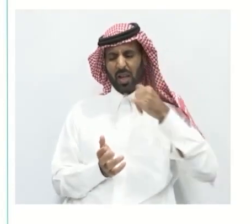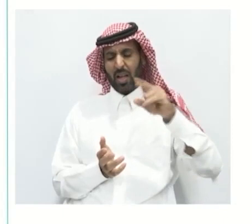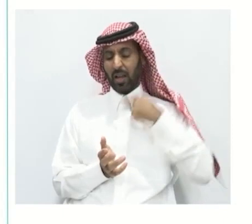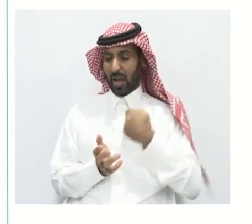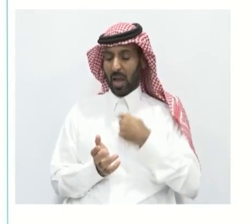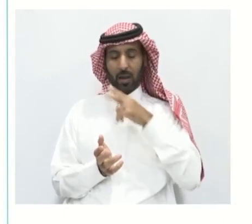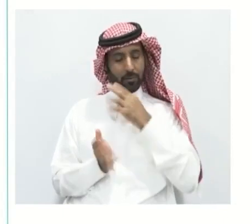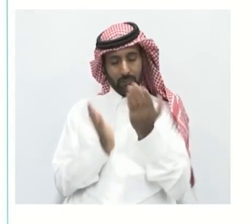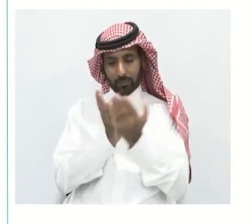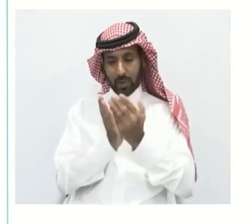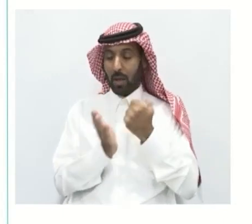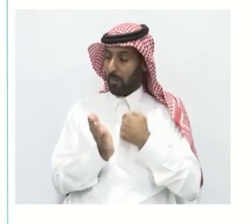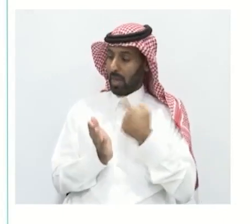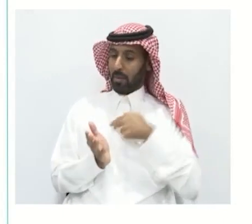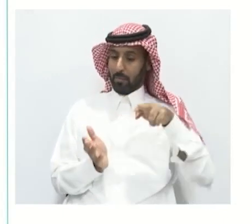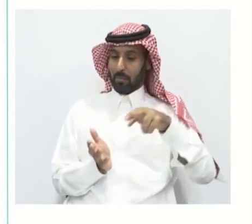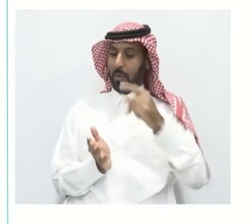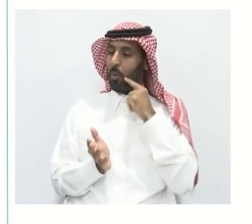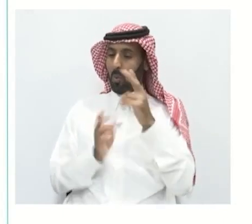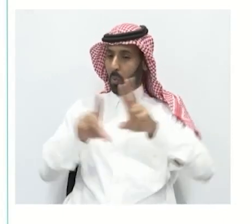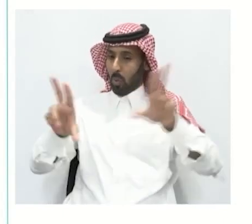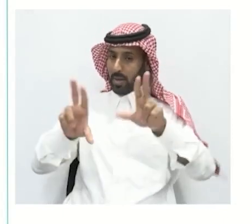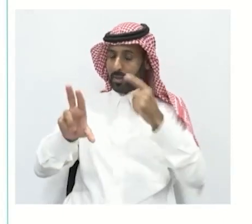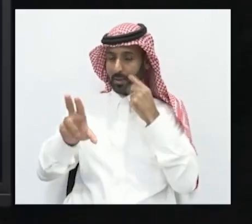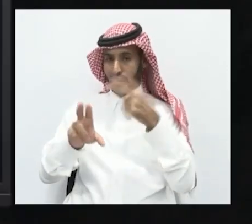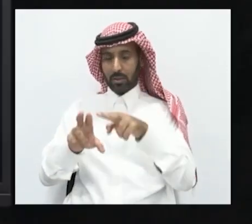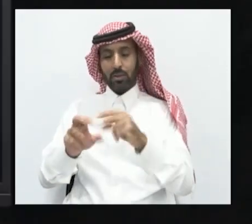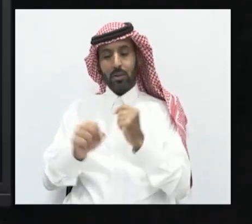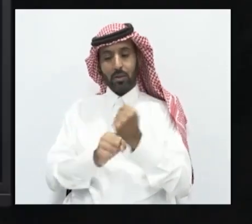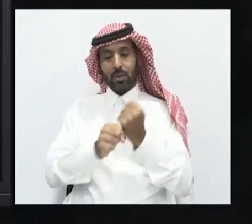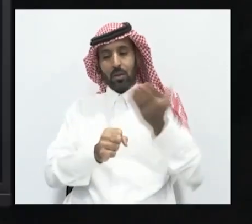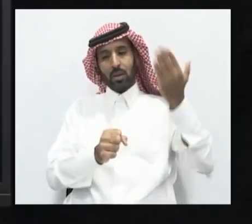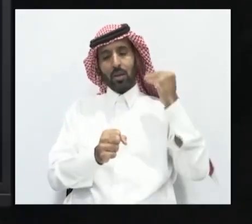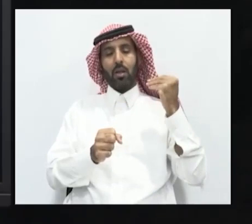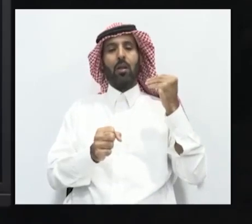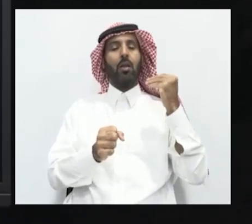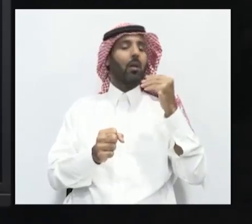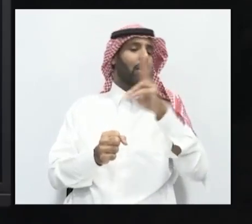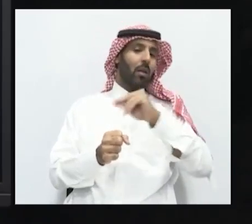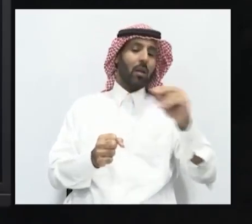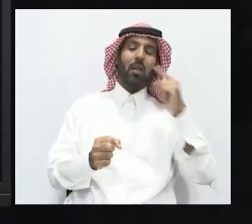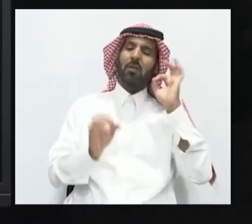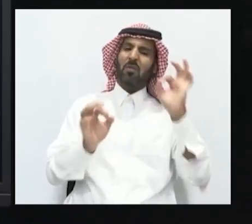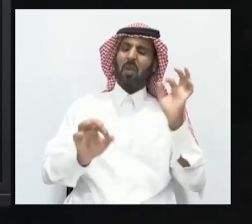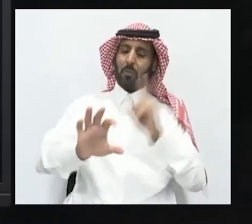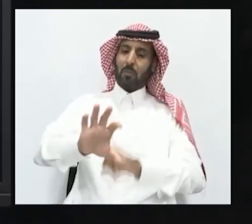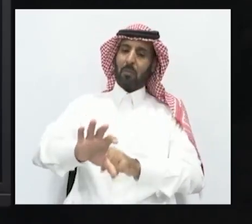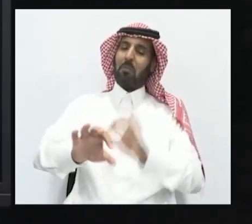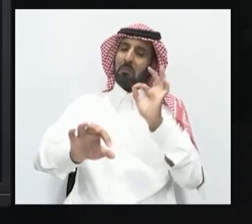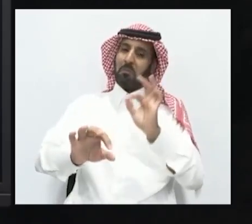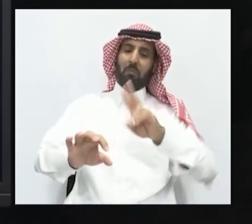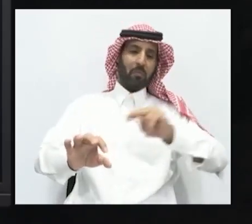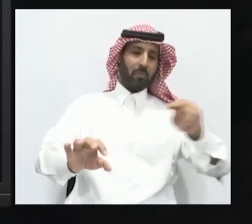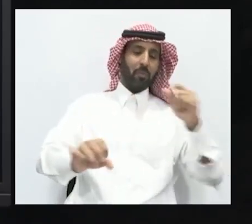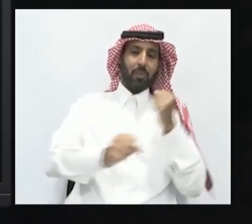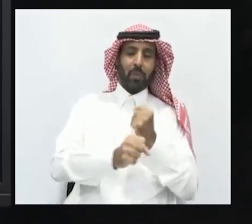my brother was watching TV. So if you have two actions in the past that happened simultaneously at the same time, you